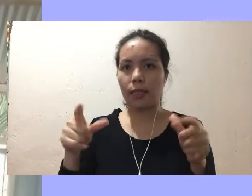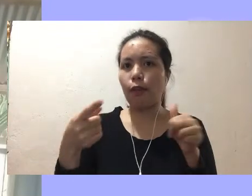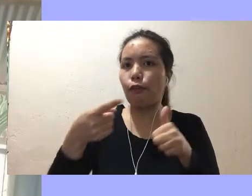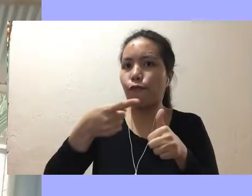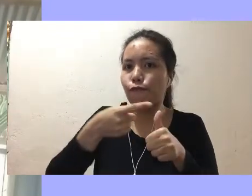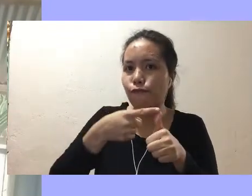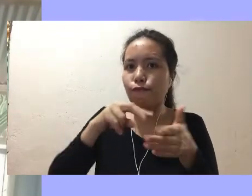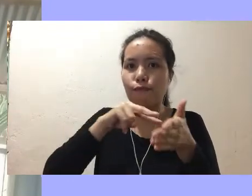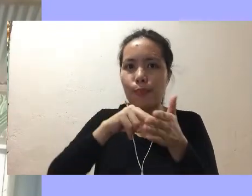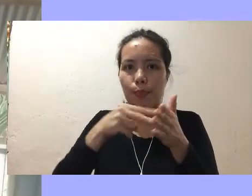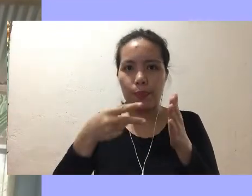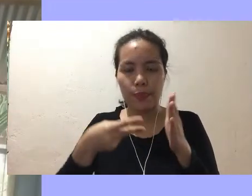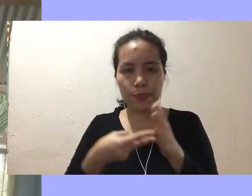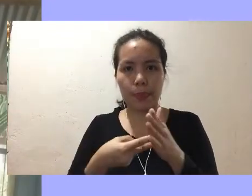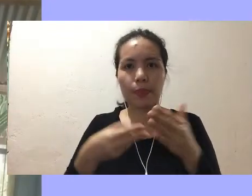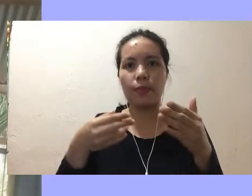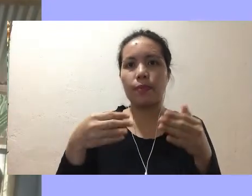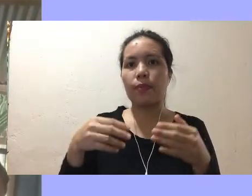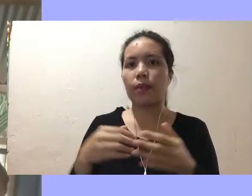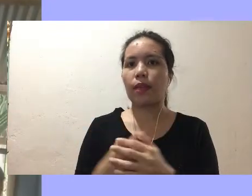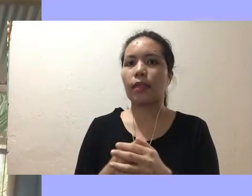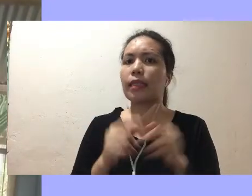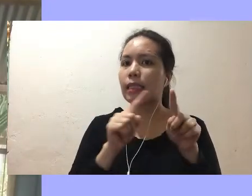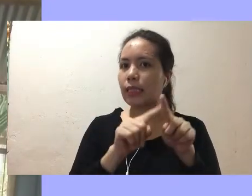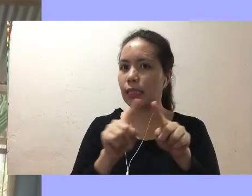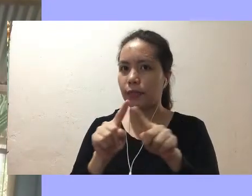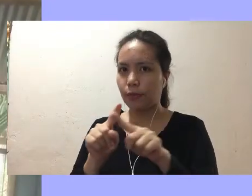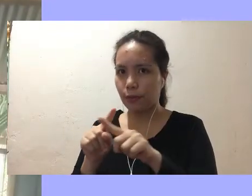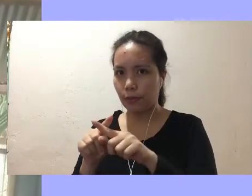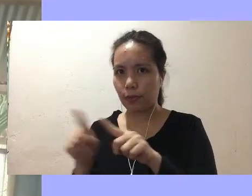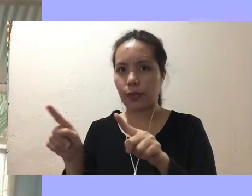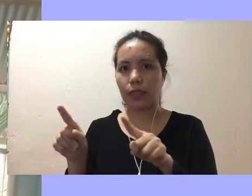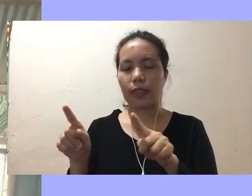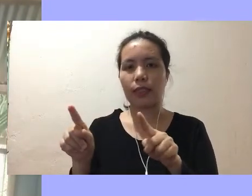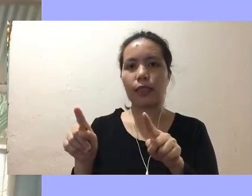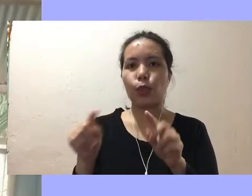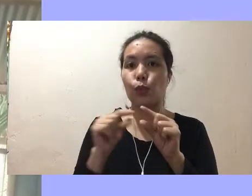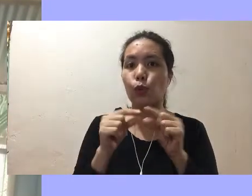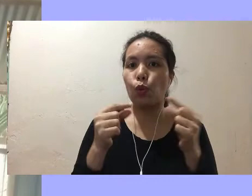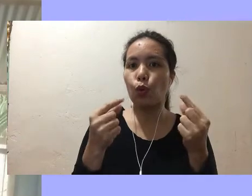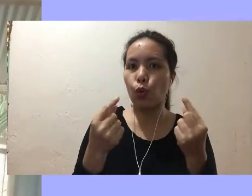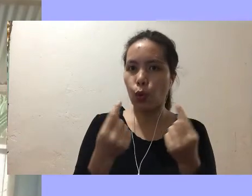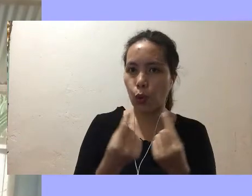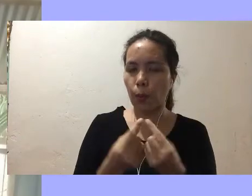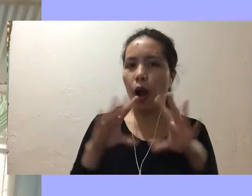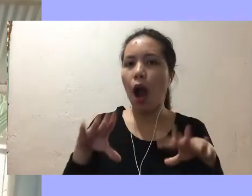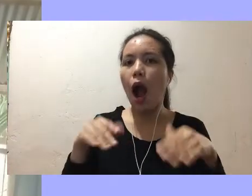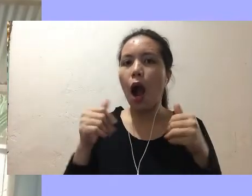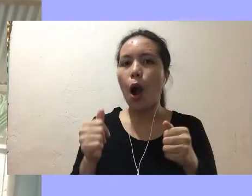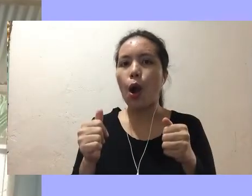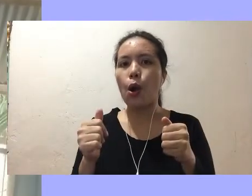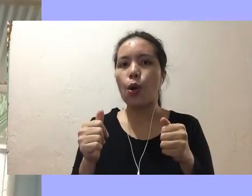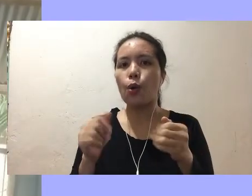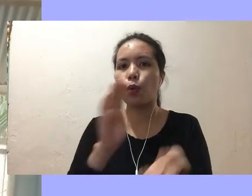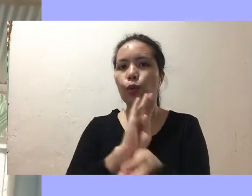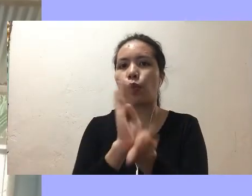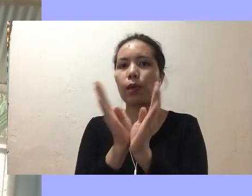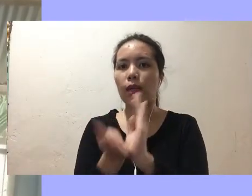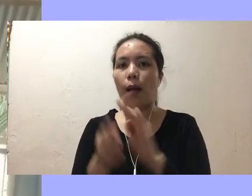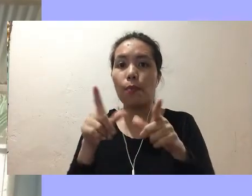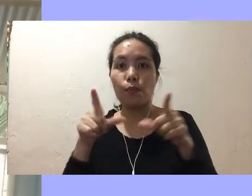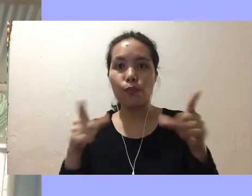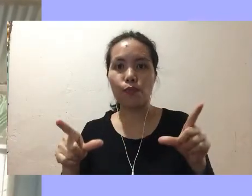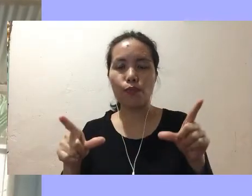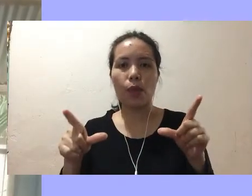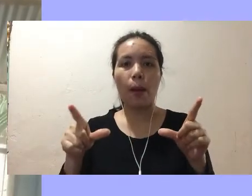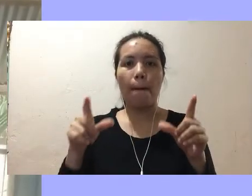multilinguistic, this refers to different genre of how to